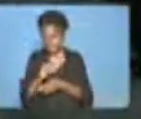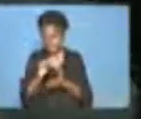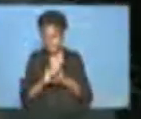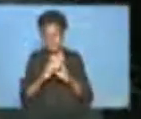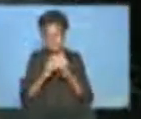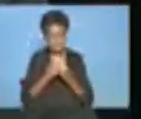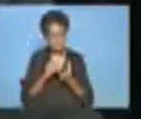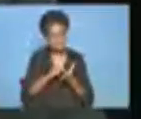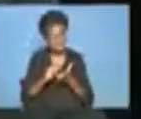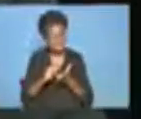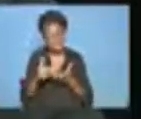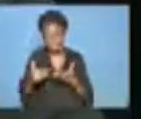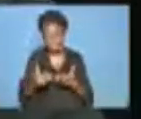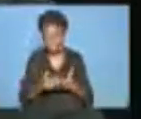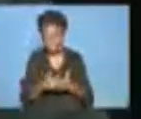of